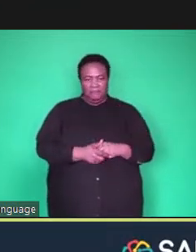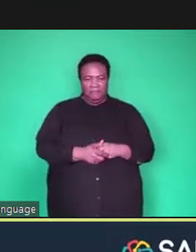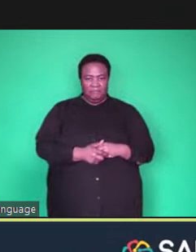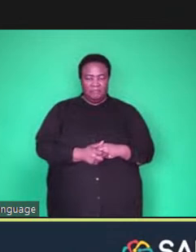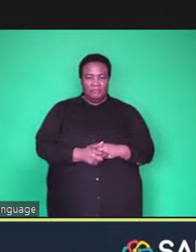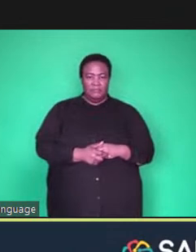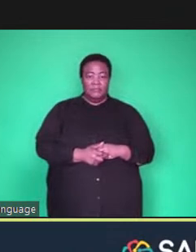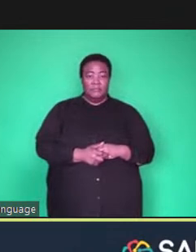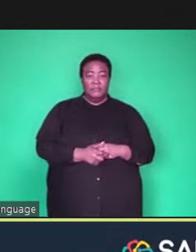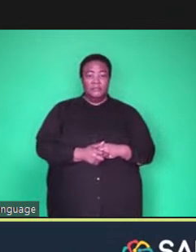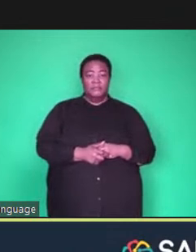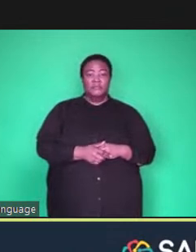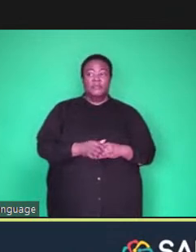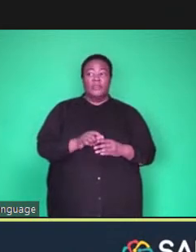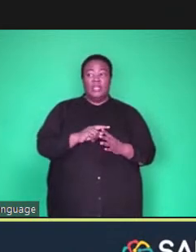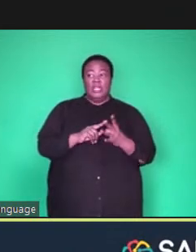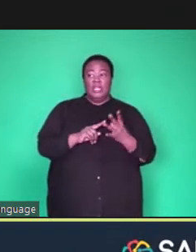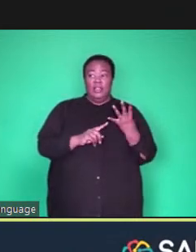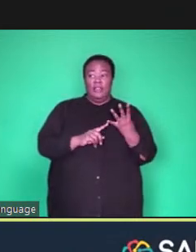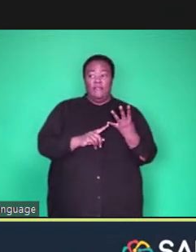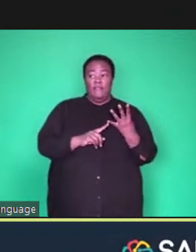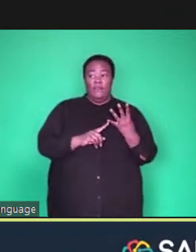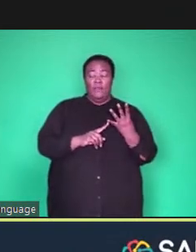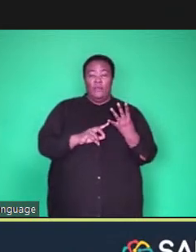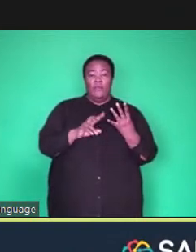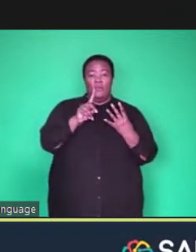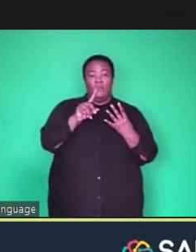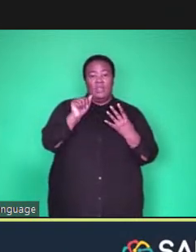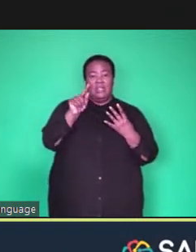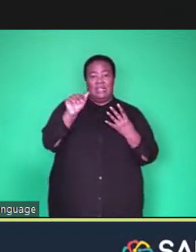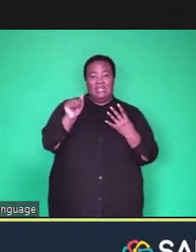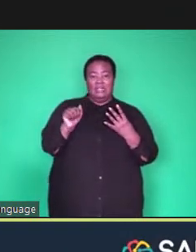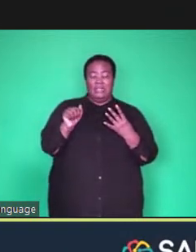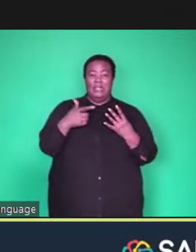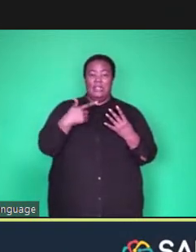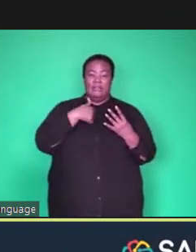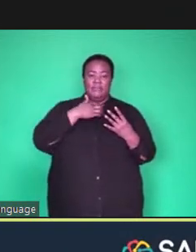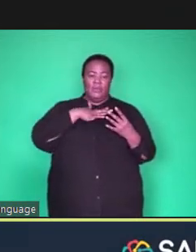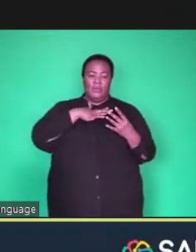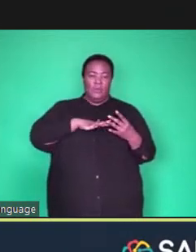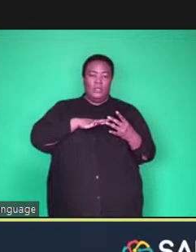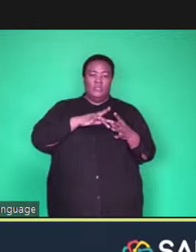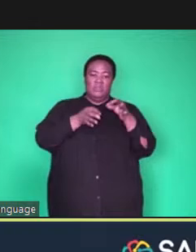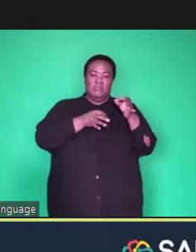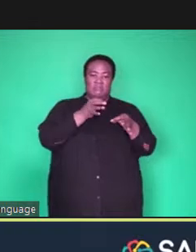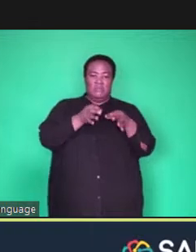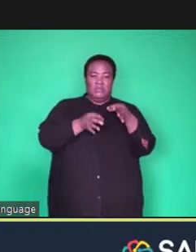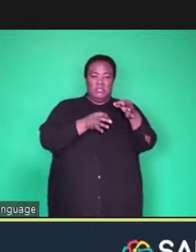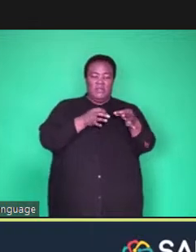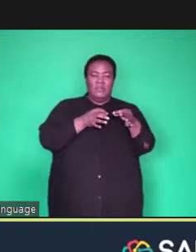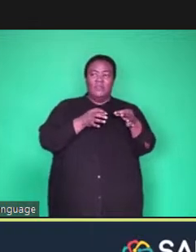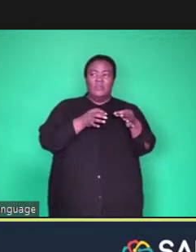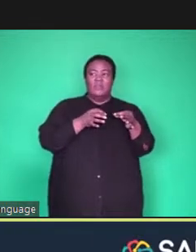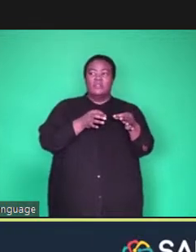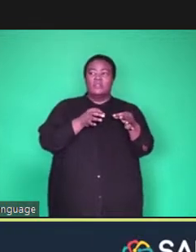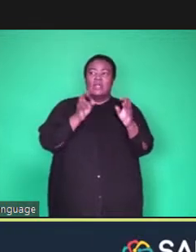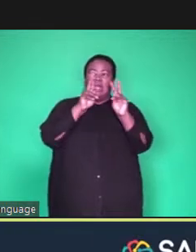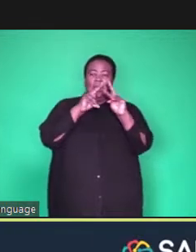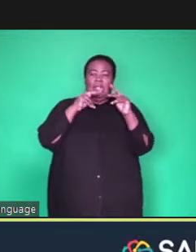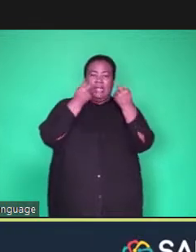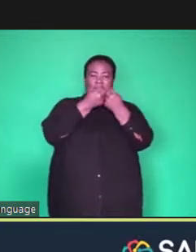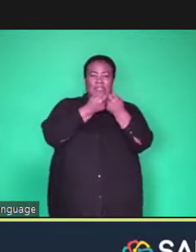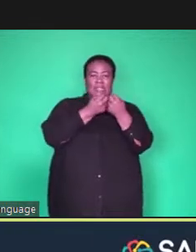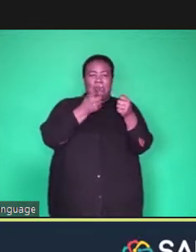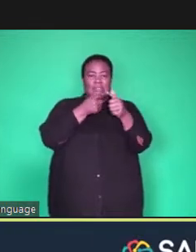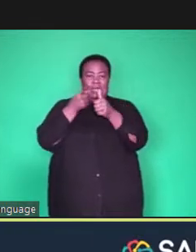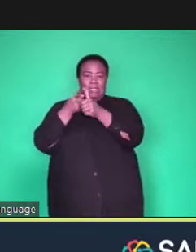the 4 data sets I want to draw from. Just as Martin was describing, the national census is necessary, yet